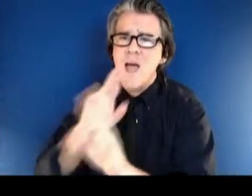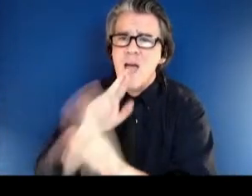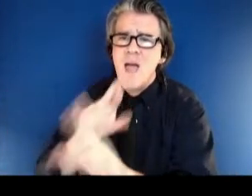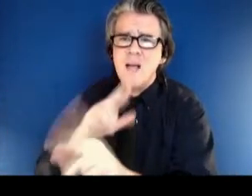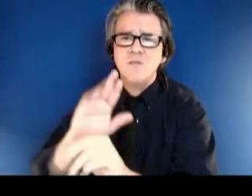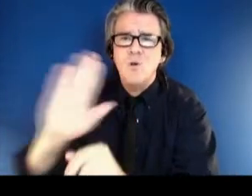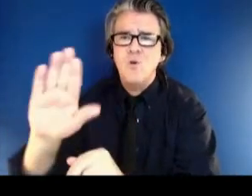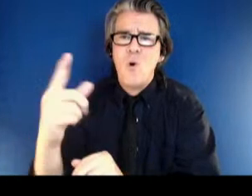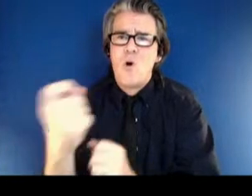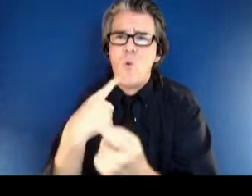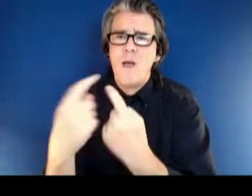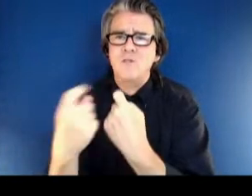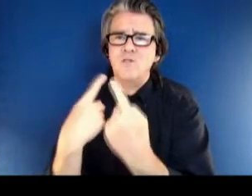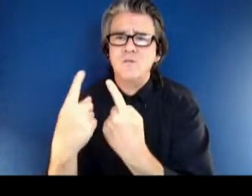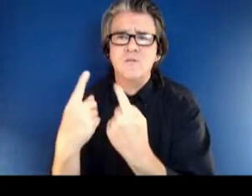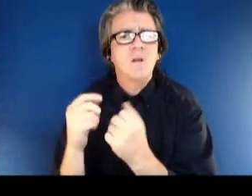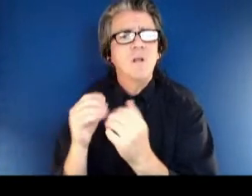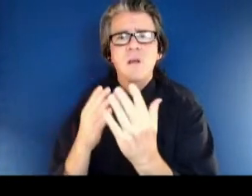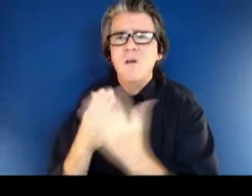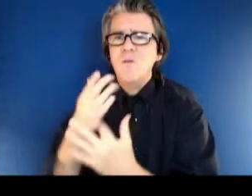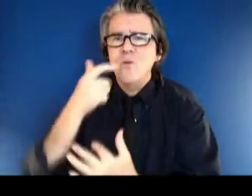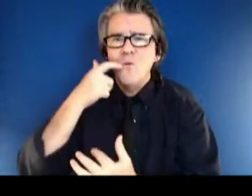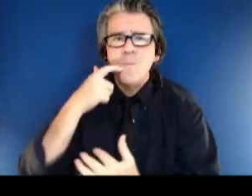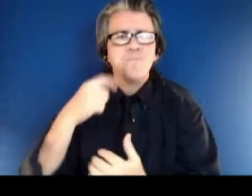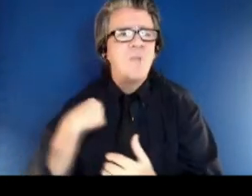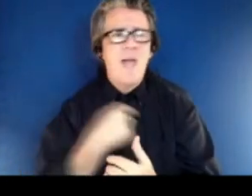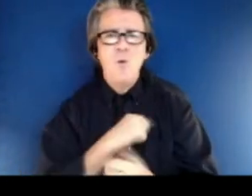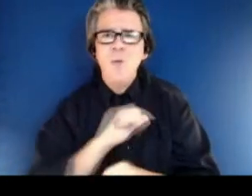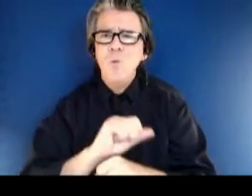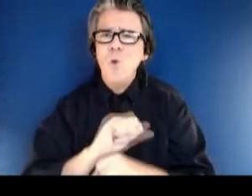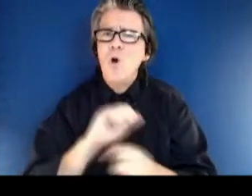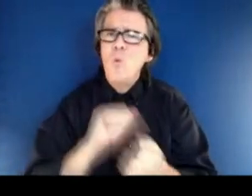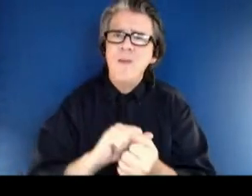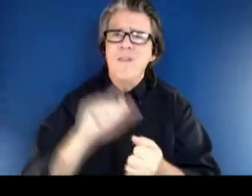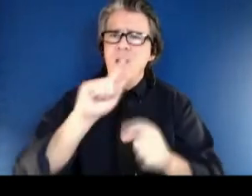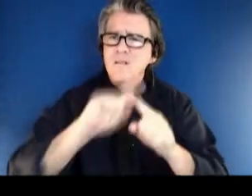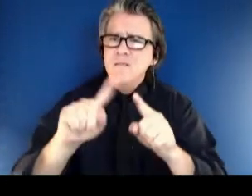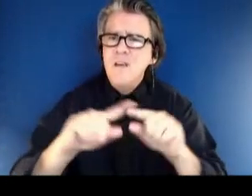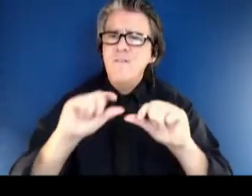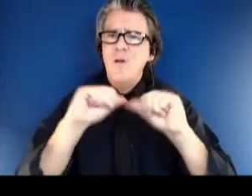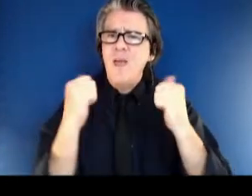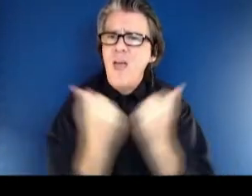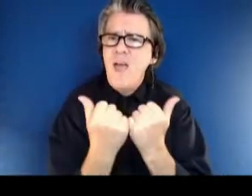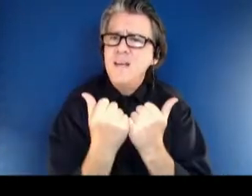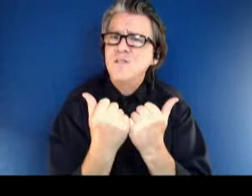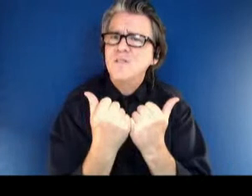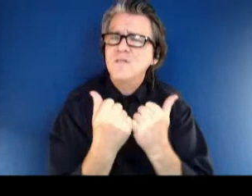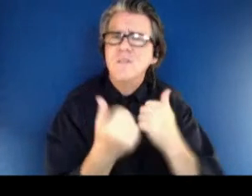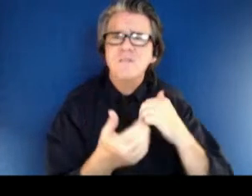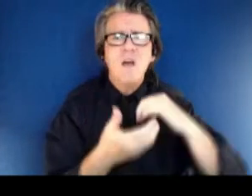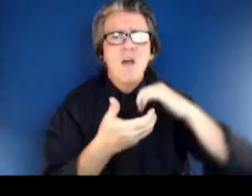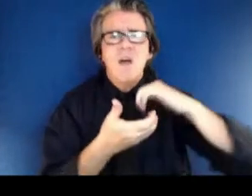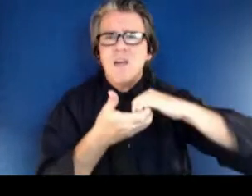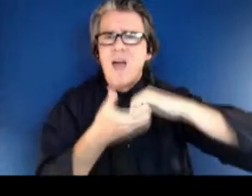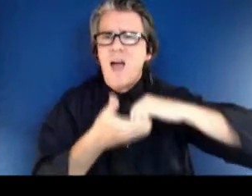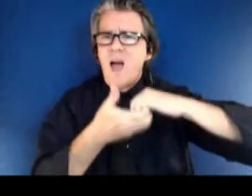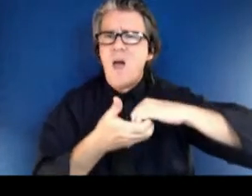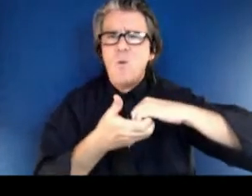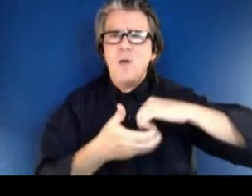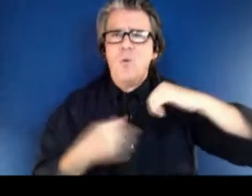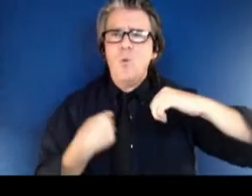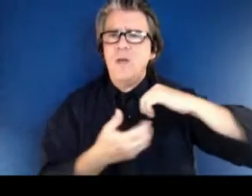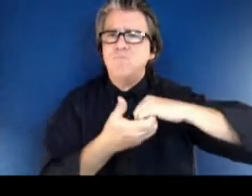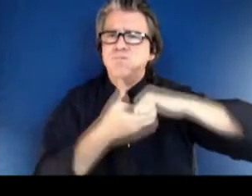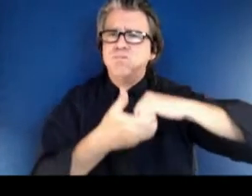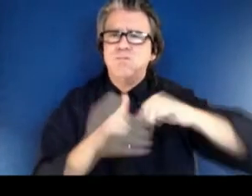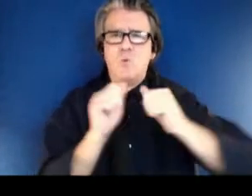include in-language organizations, food banks, Meals on Wheels, etc. And information about all these resources are available